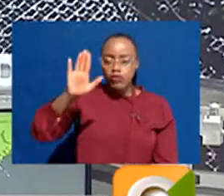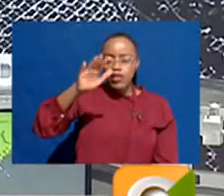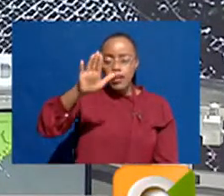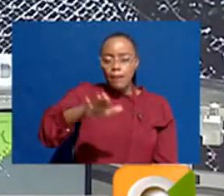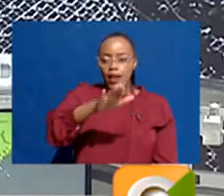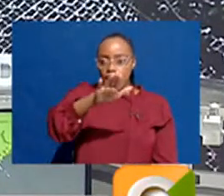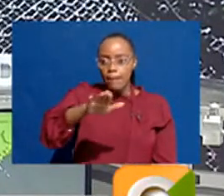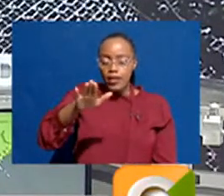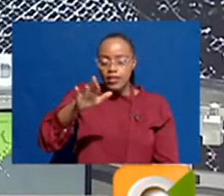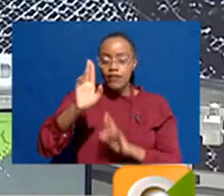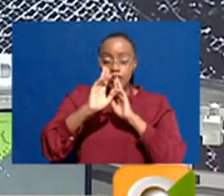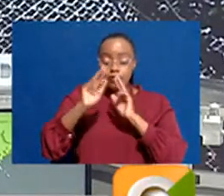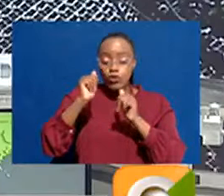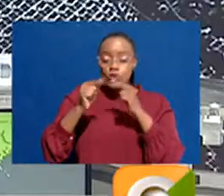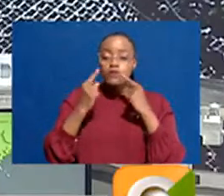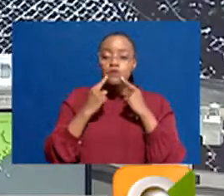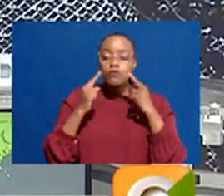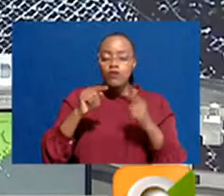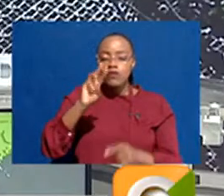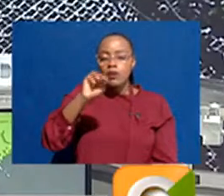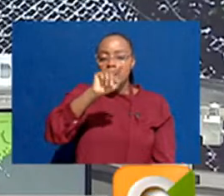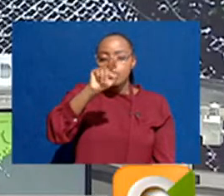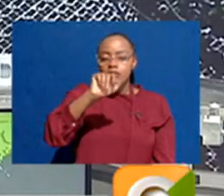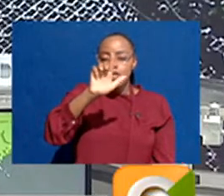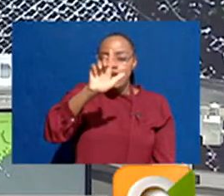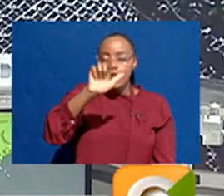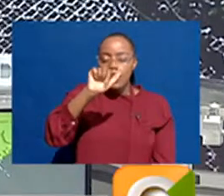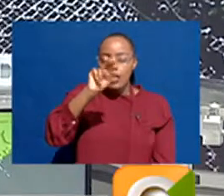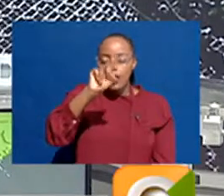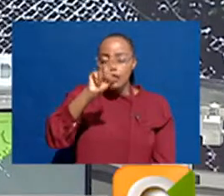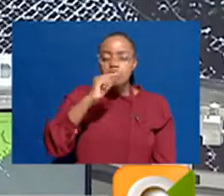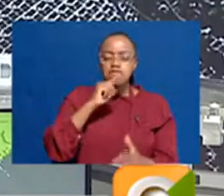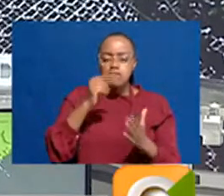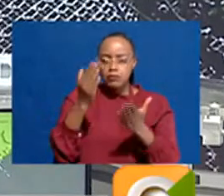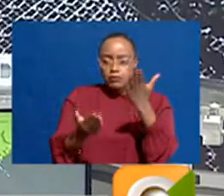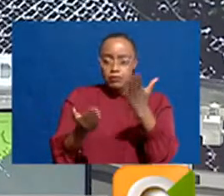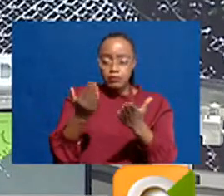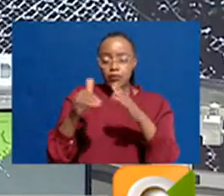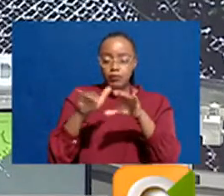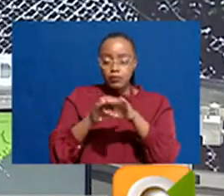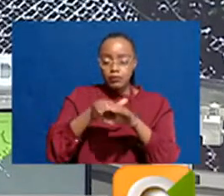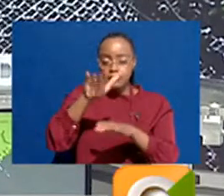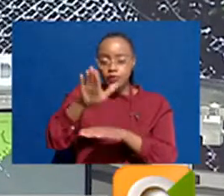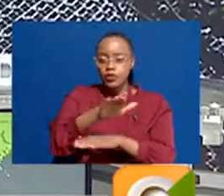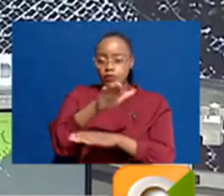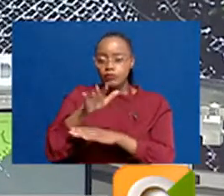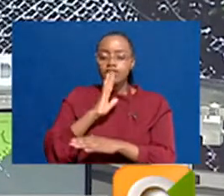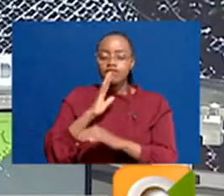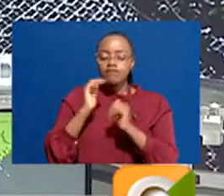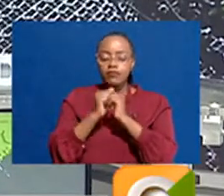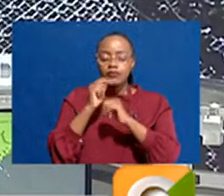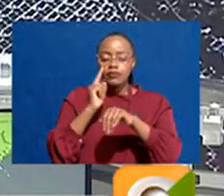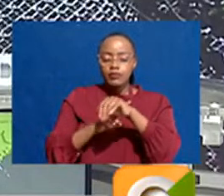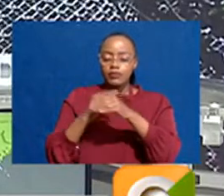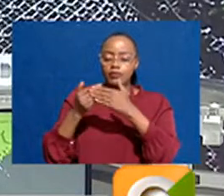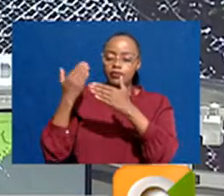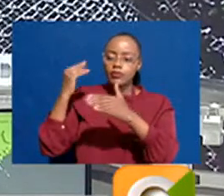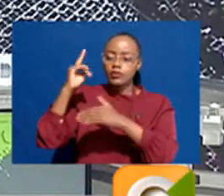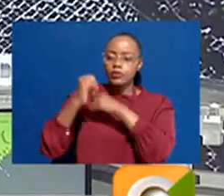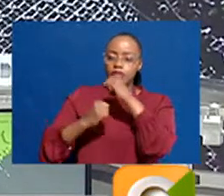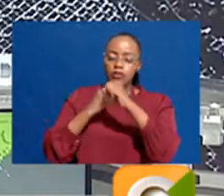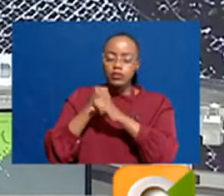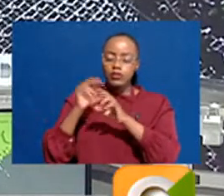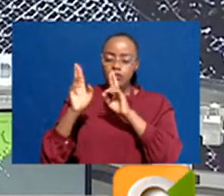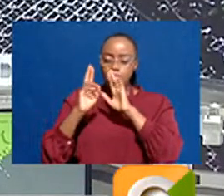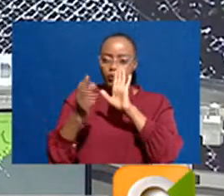House. A report released by Mzalendo Trust indicates that on average, members of parliament spoke 10 times in the last 1 year. The